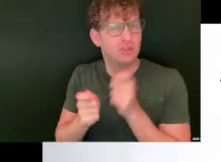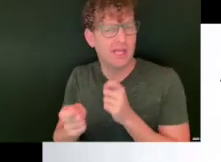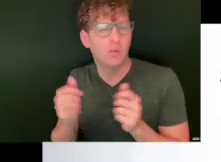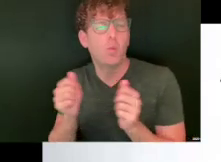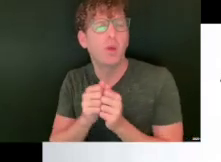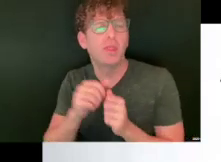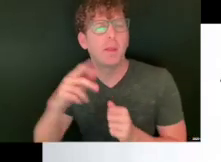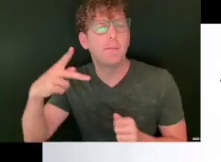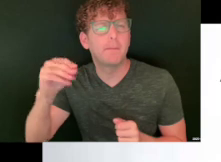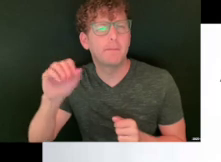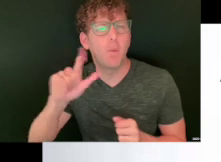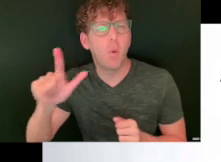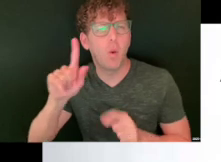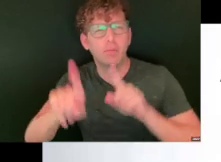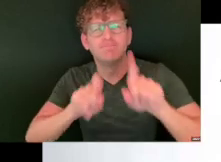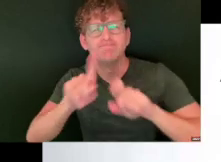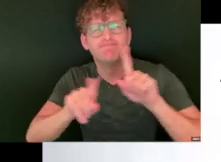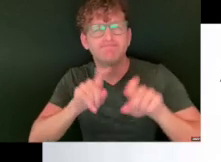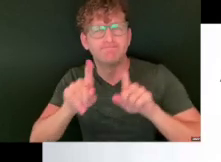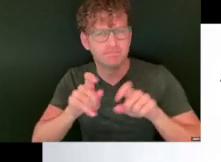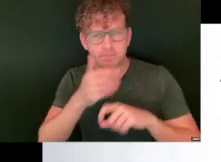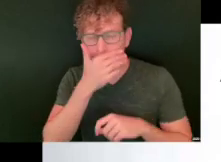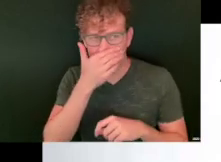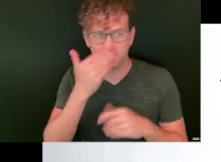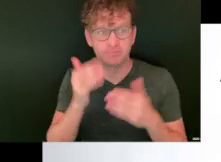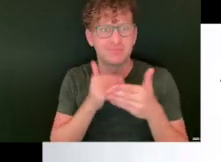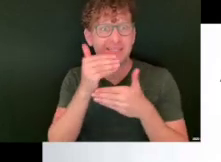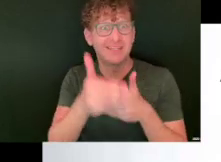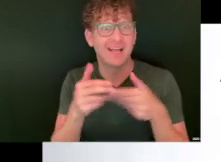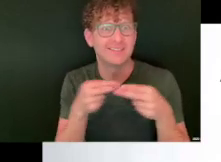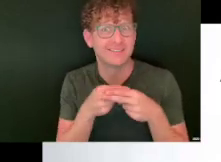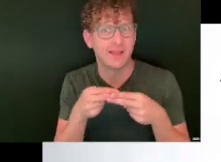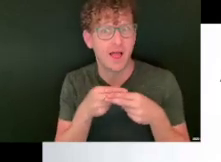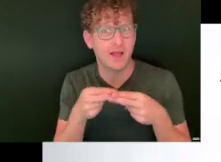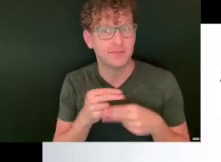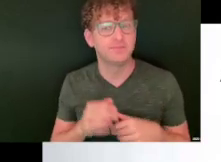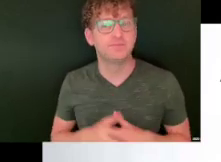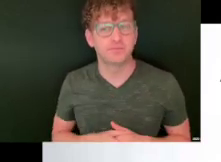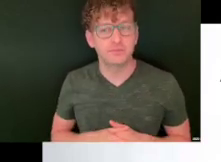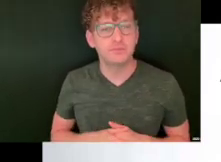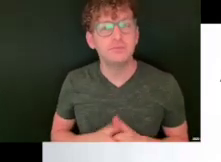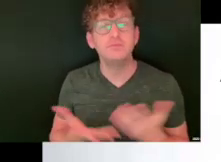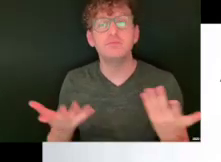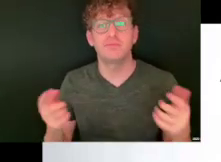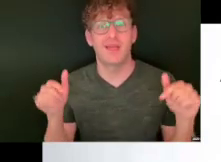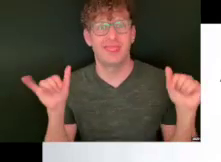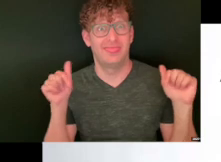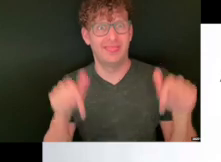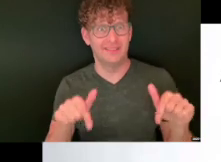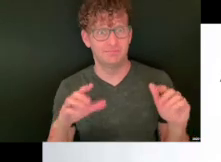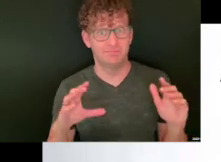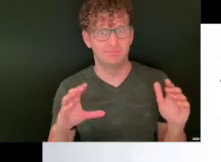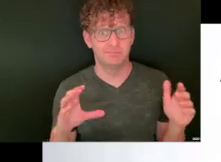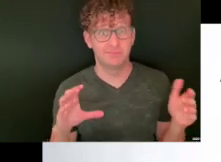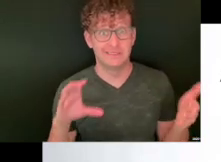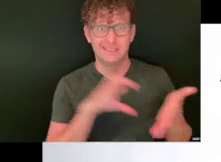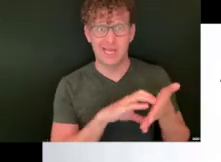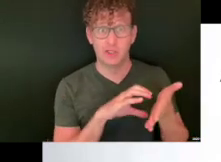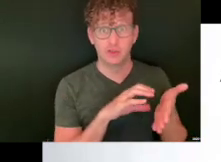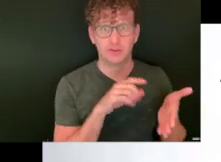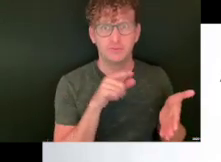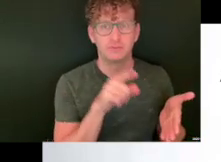Lastly, the plan is also a way for us to refine and improve upon how the projects